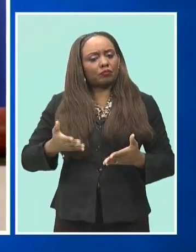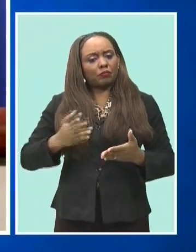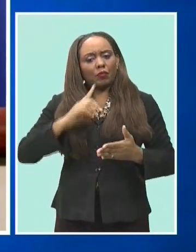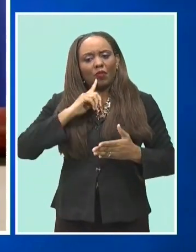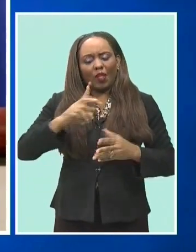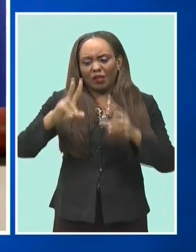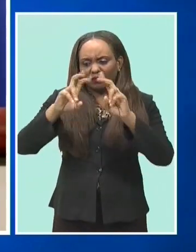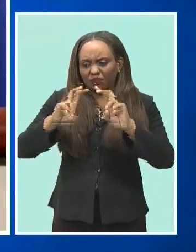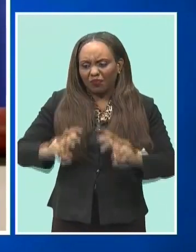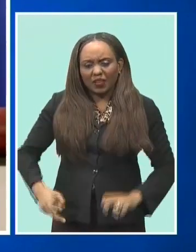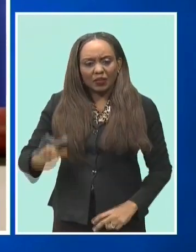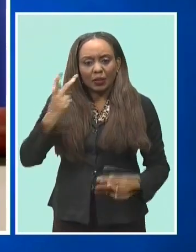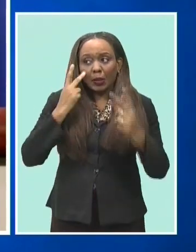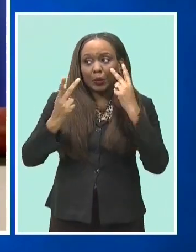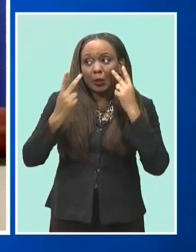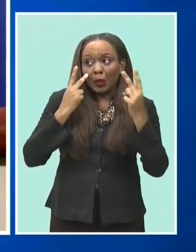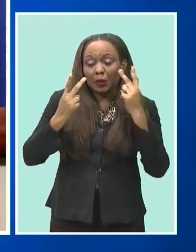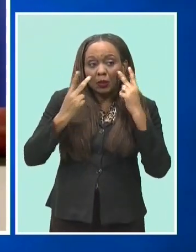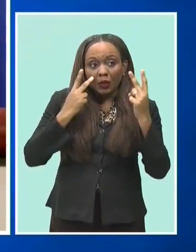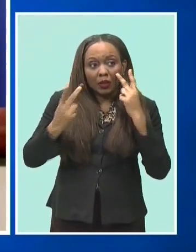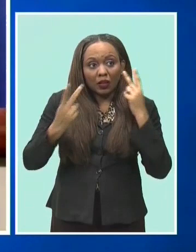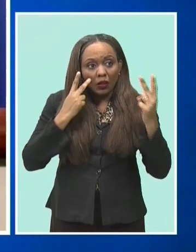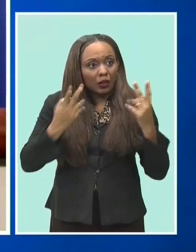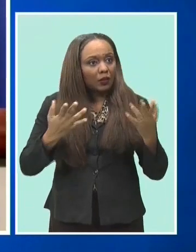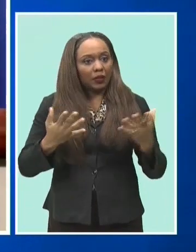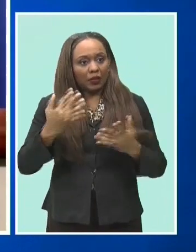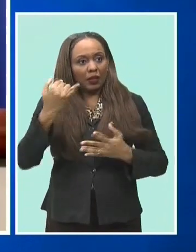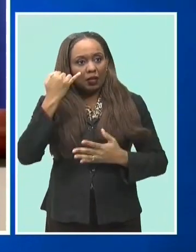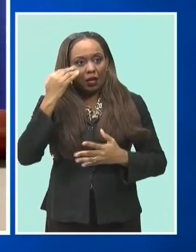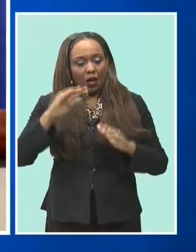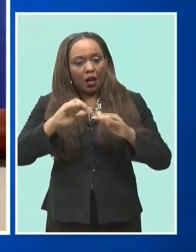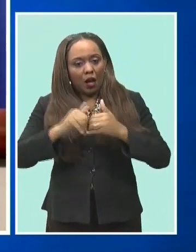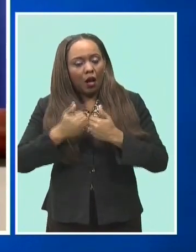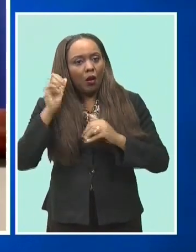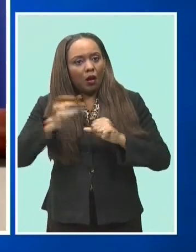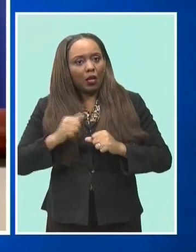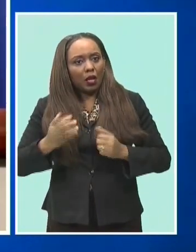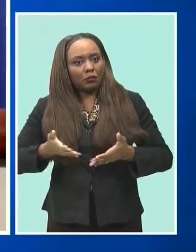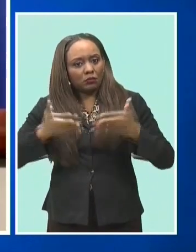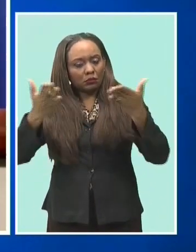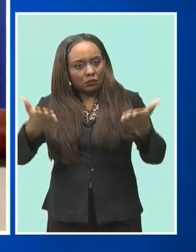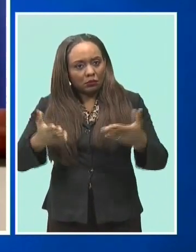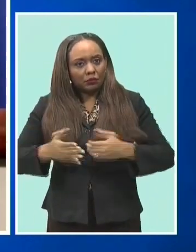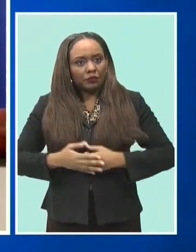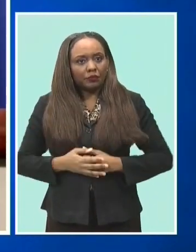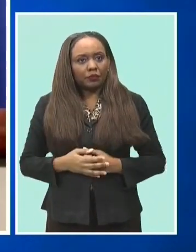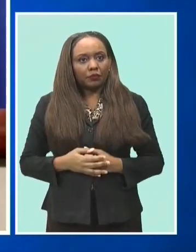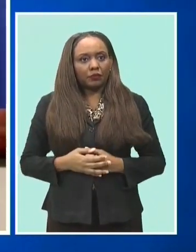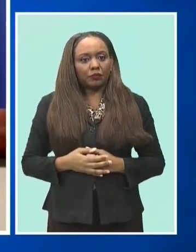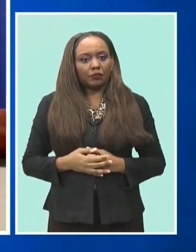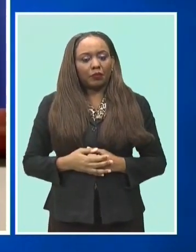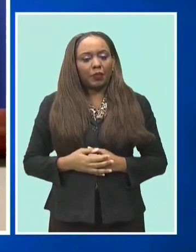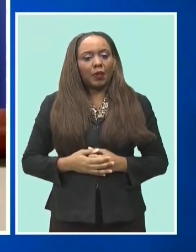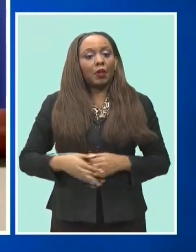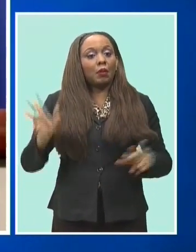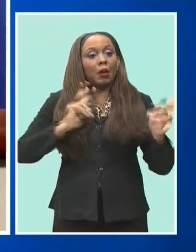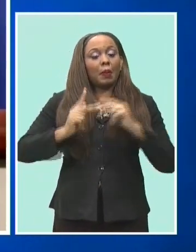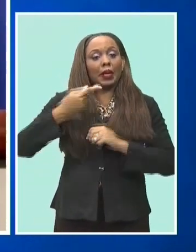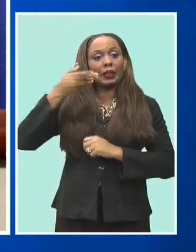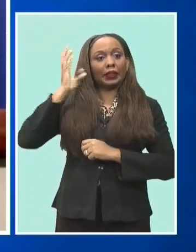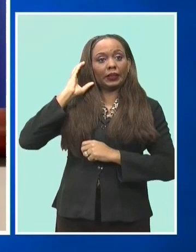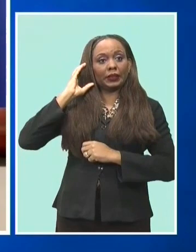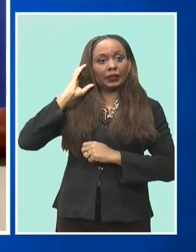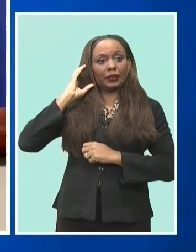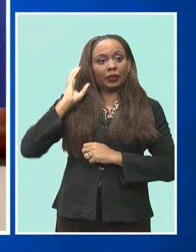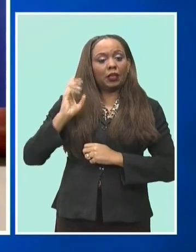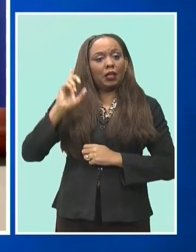a positive impact on the reduction of time spent waiting in traffic. Everyone present here and those within the sound of my voice are aware of the